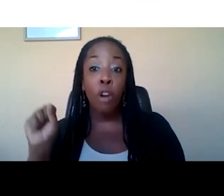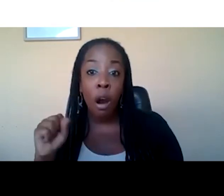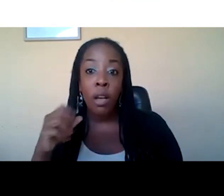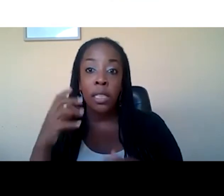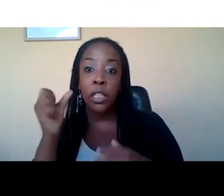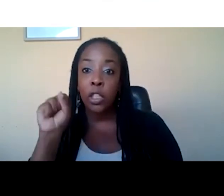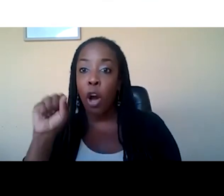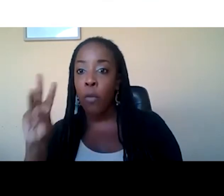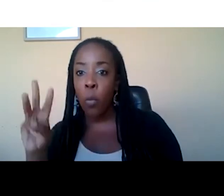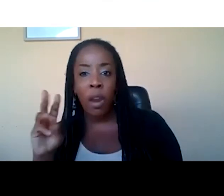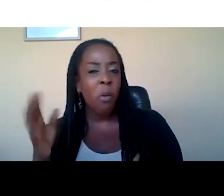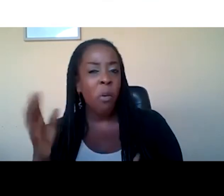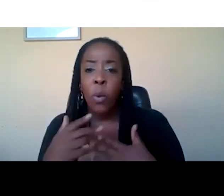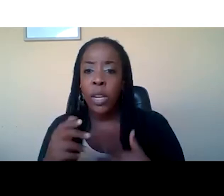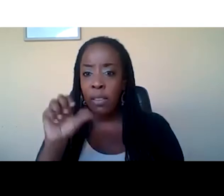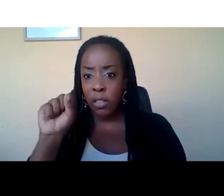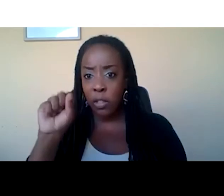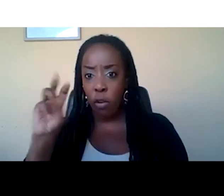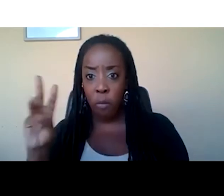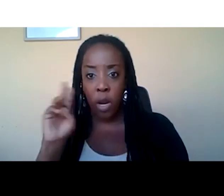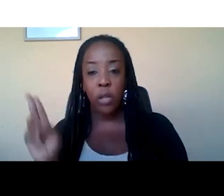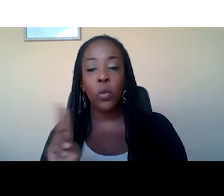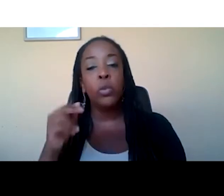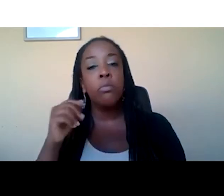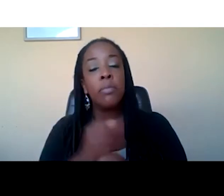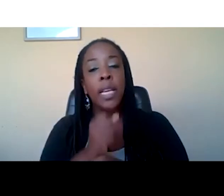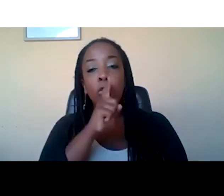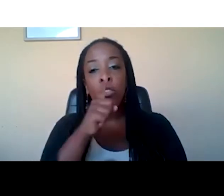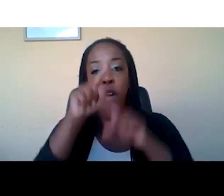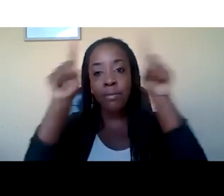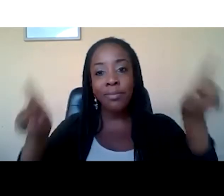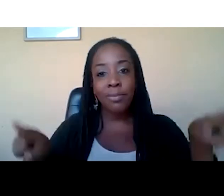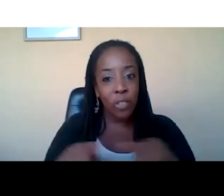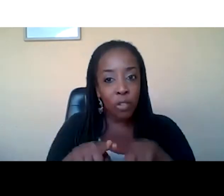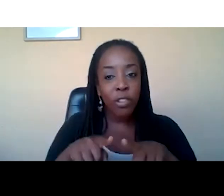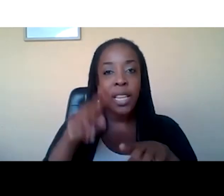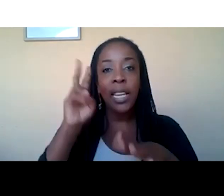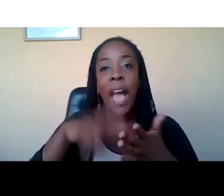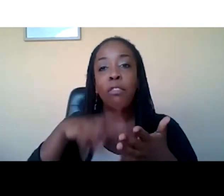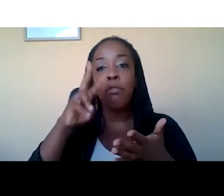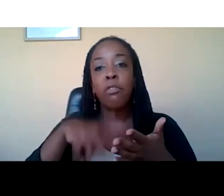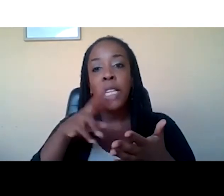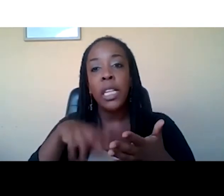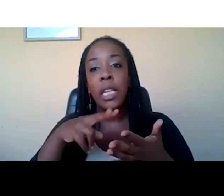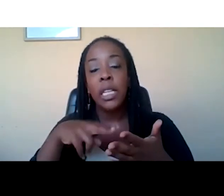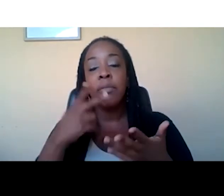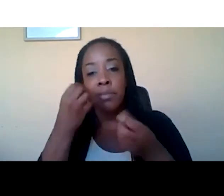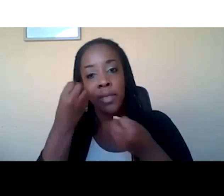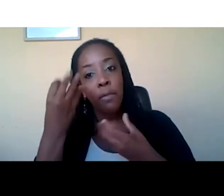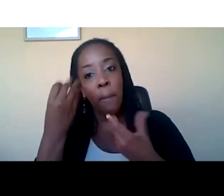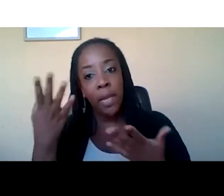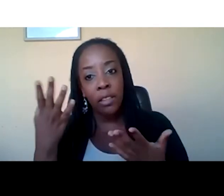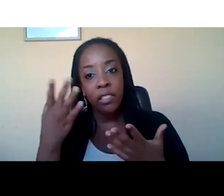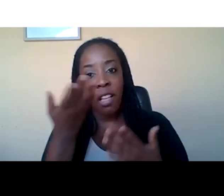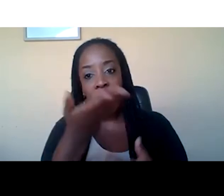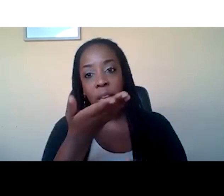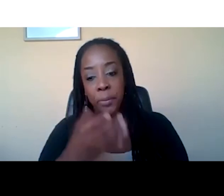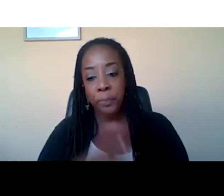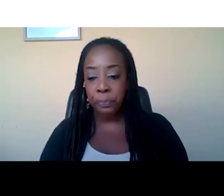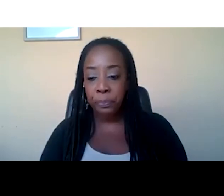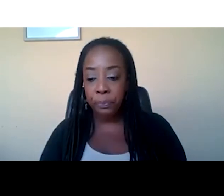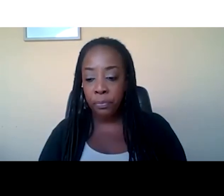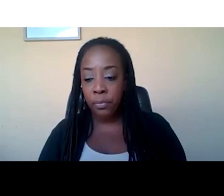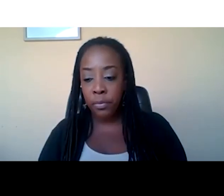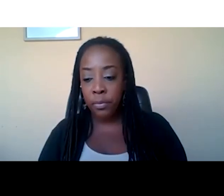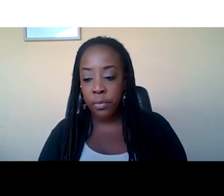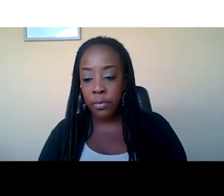they may be using to ensure that their screen can read the information. But it